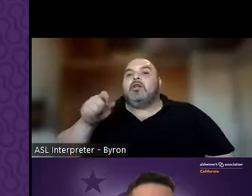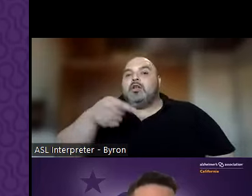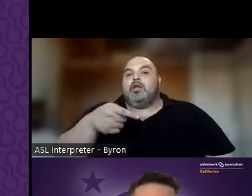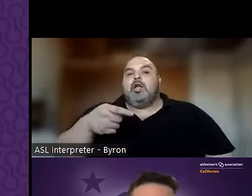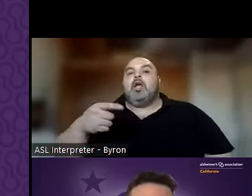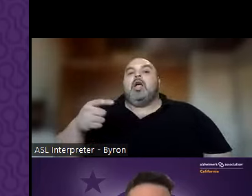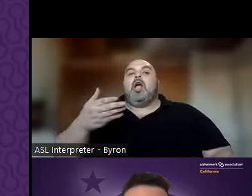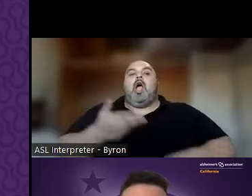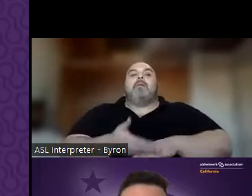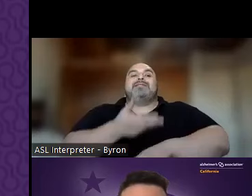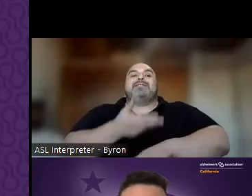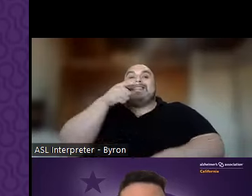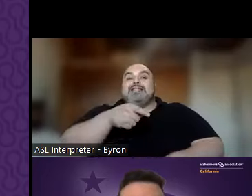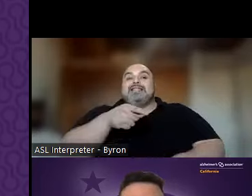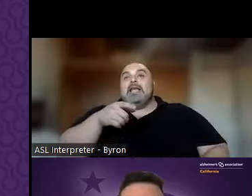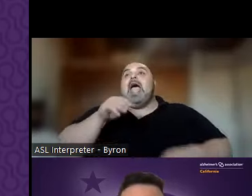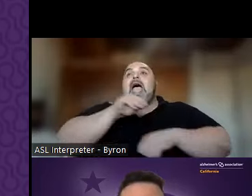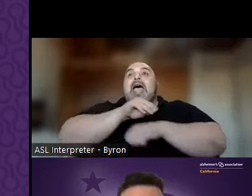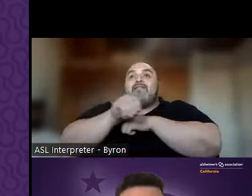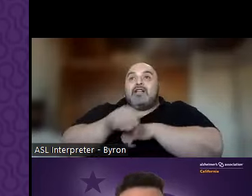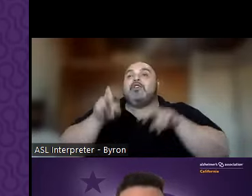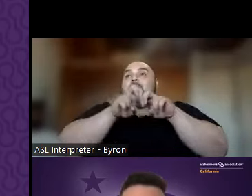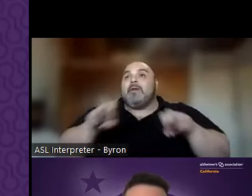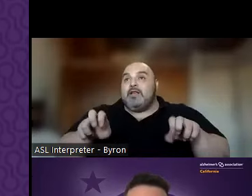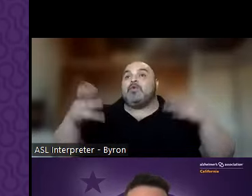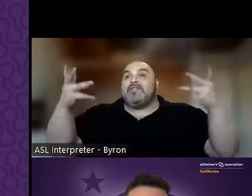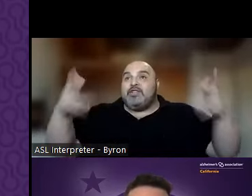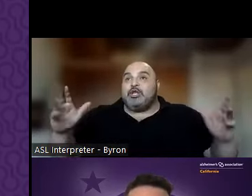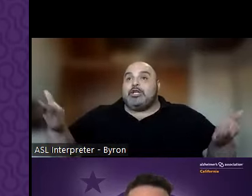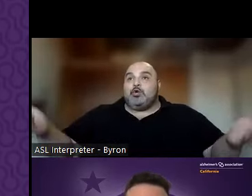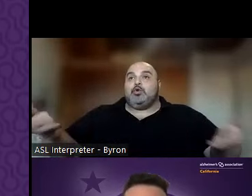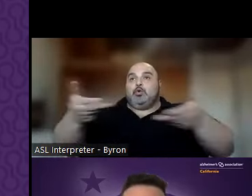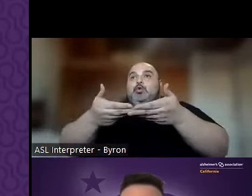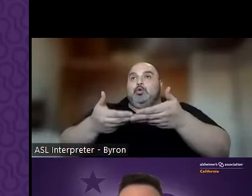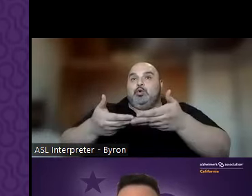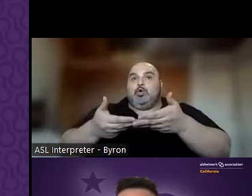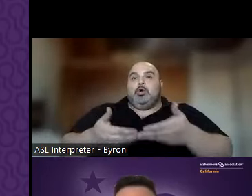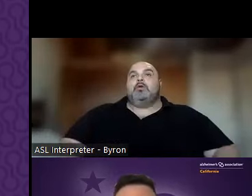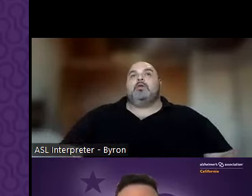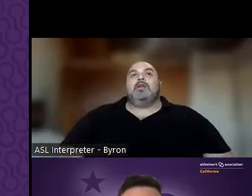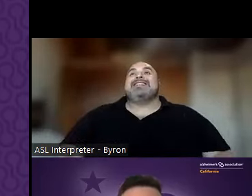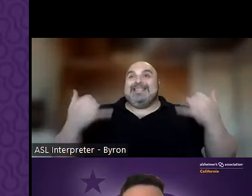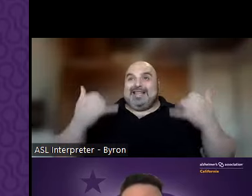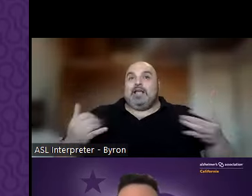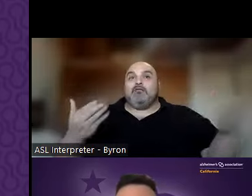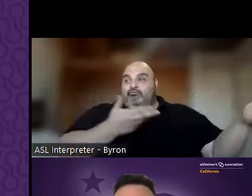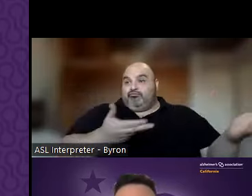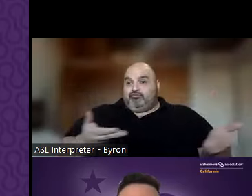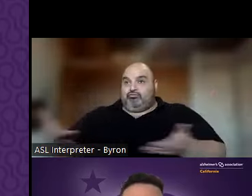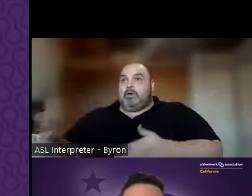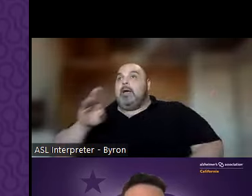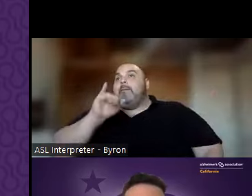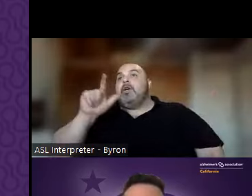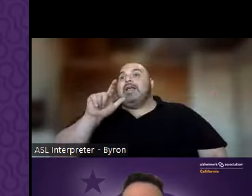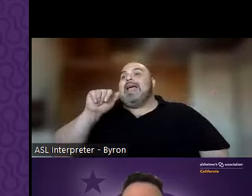this Alzheimer's Advisory Committee was introduced. It was passed across the desk. Today, we have a bill number, AB